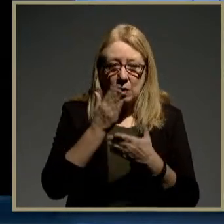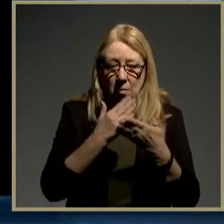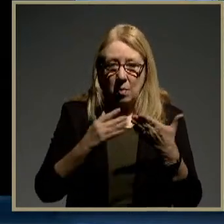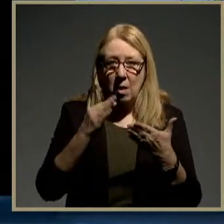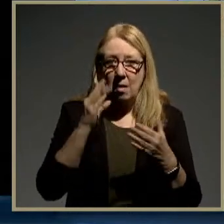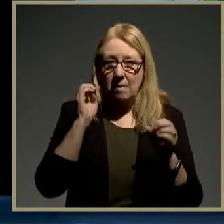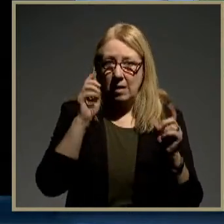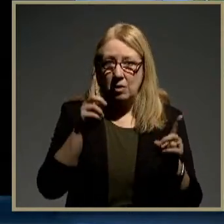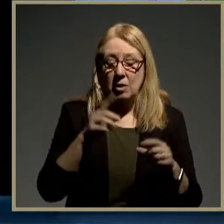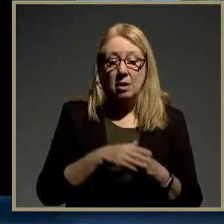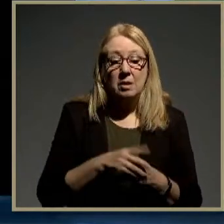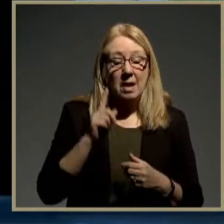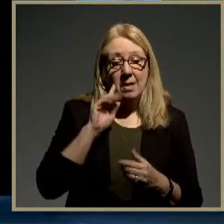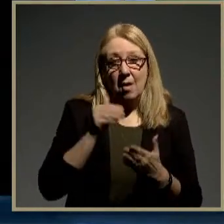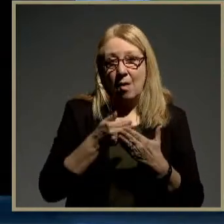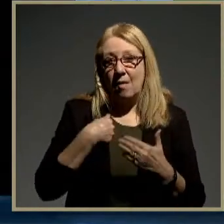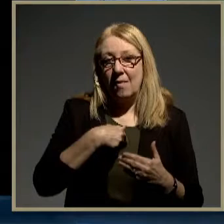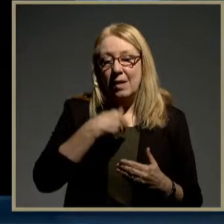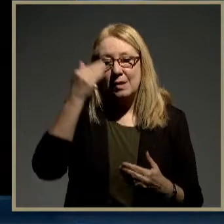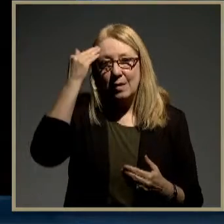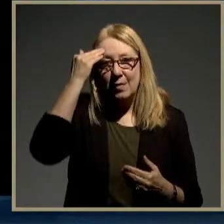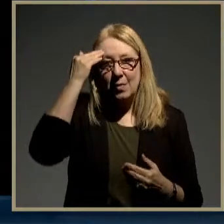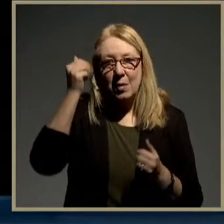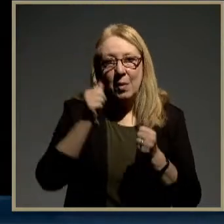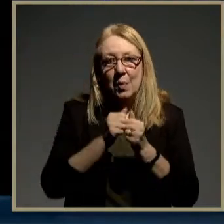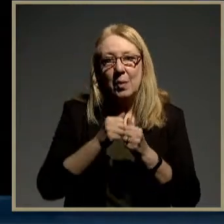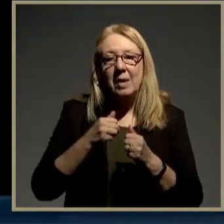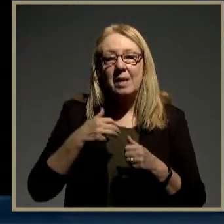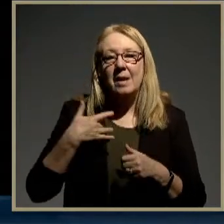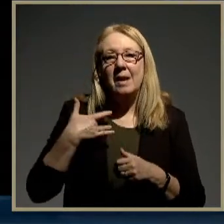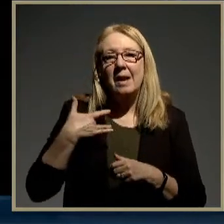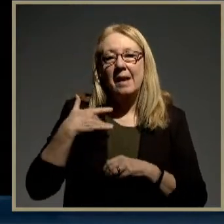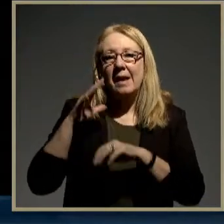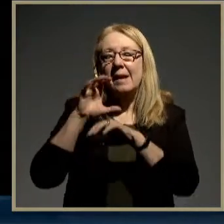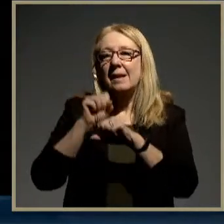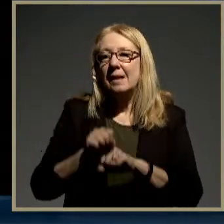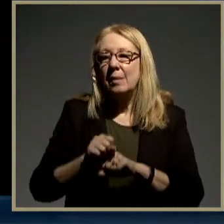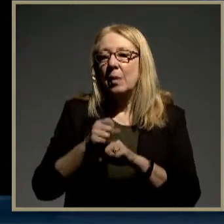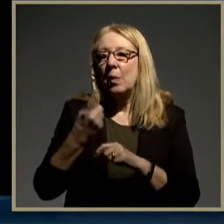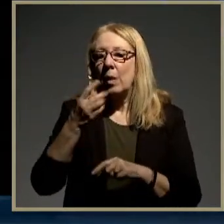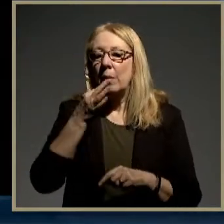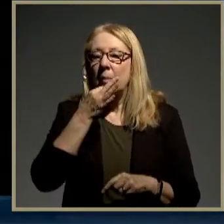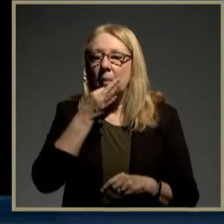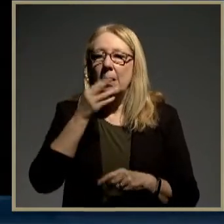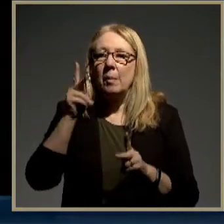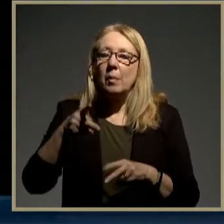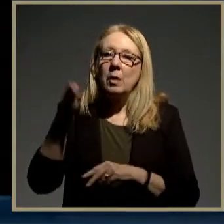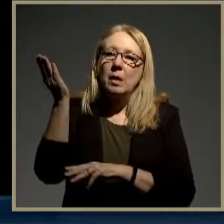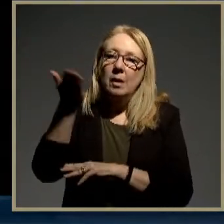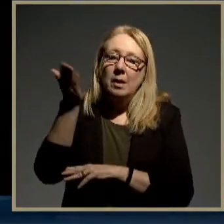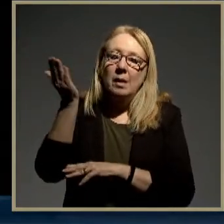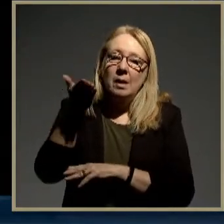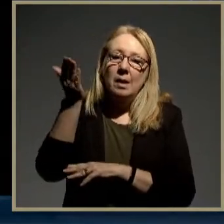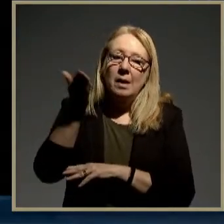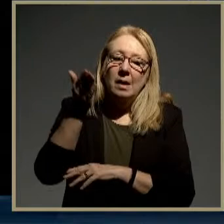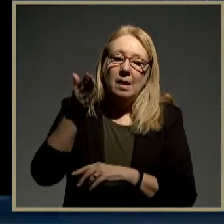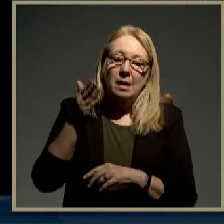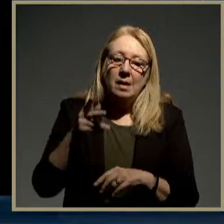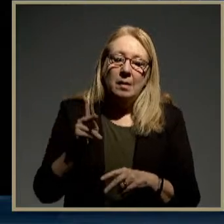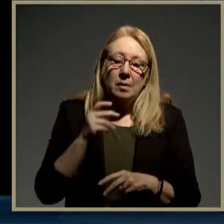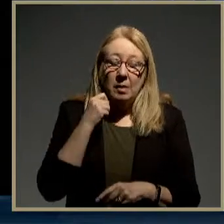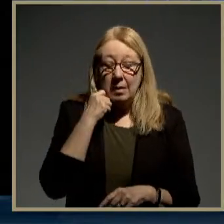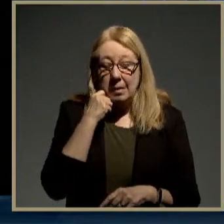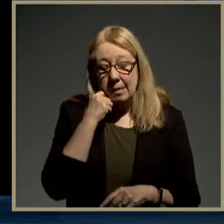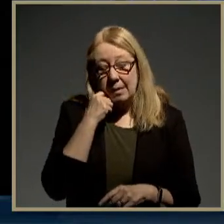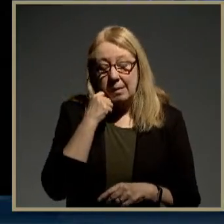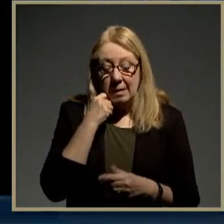education. I think all of us are familiar with the traditional didactic side where an expert drones on in front of a large group of students